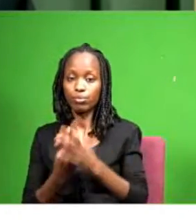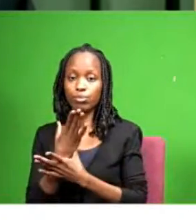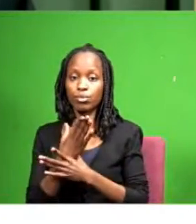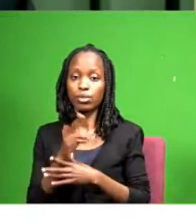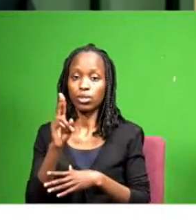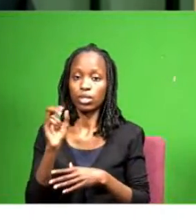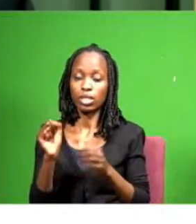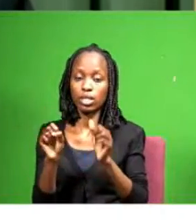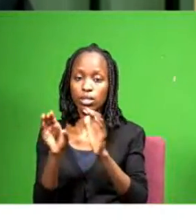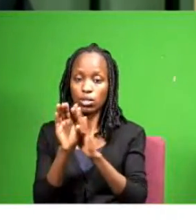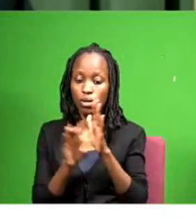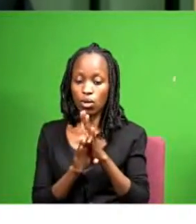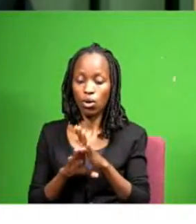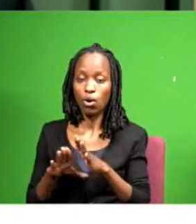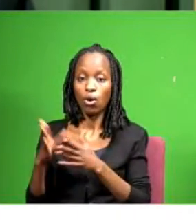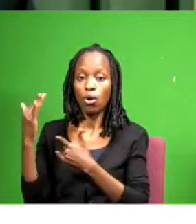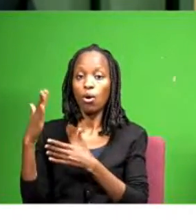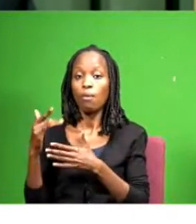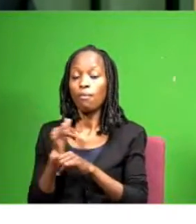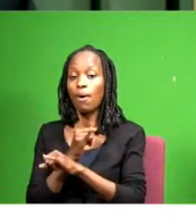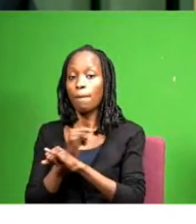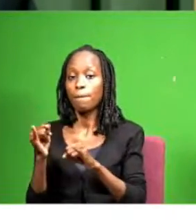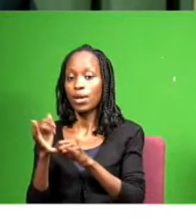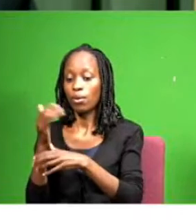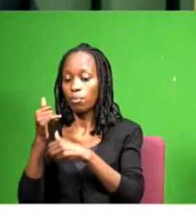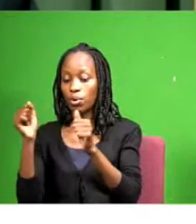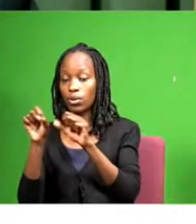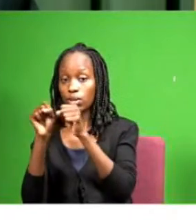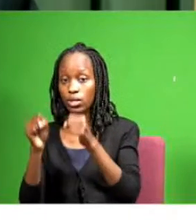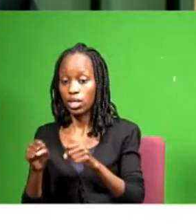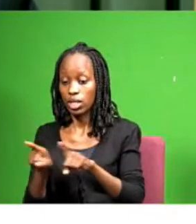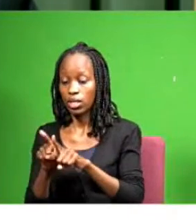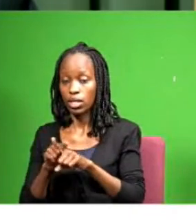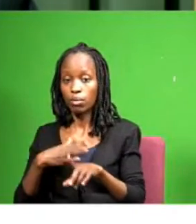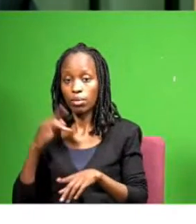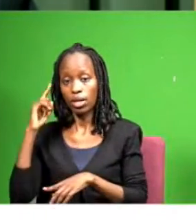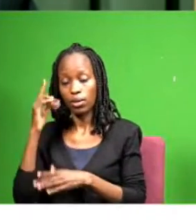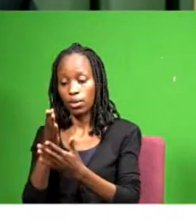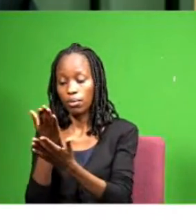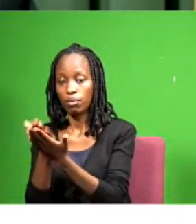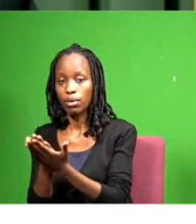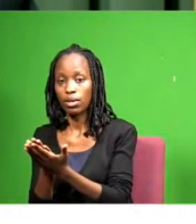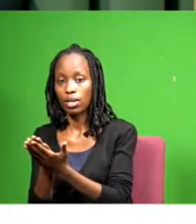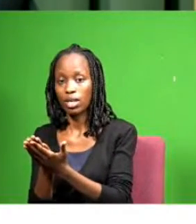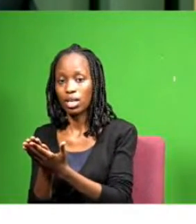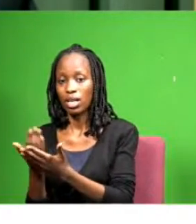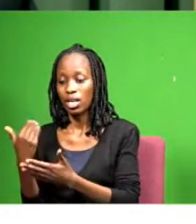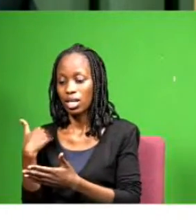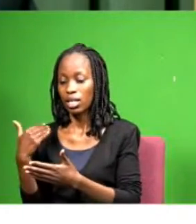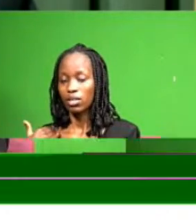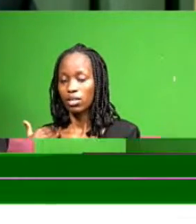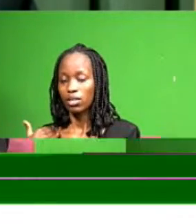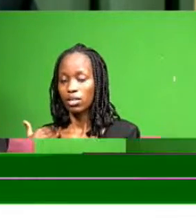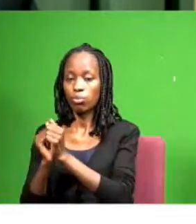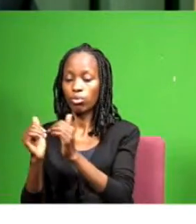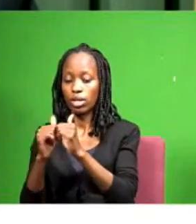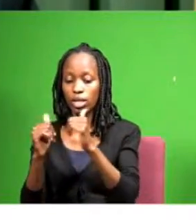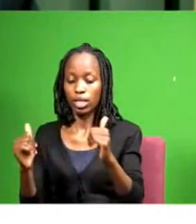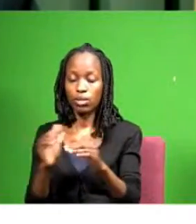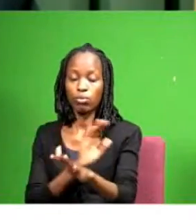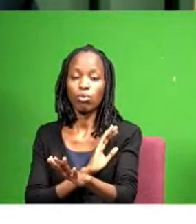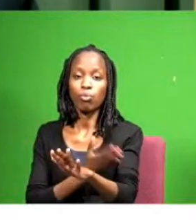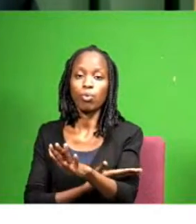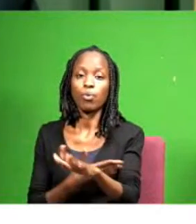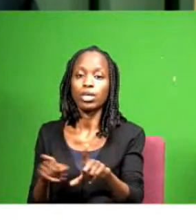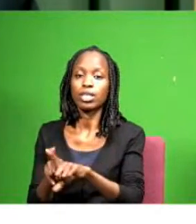for a pure presidential system, and in my view, the proposal interferes with the concept of separation of powers,